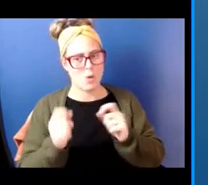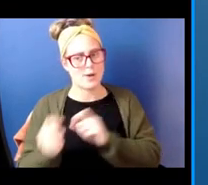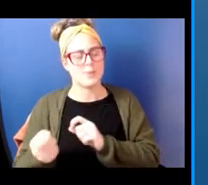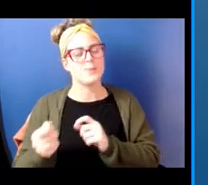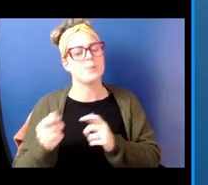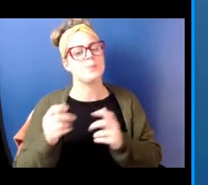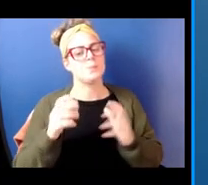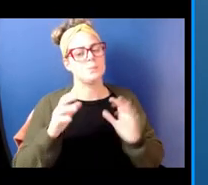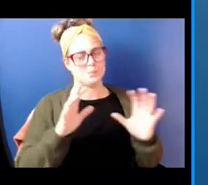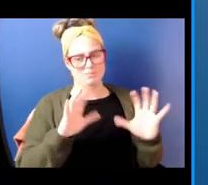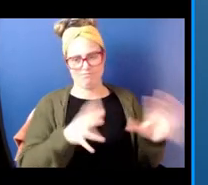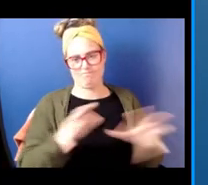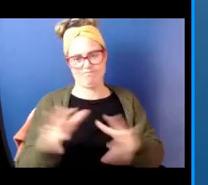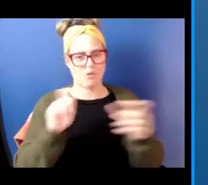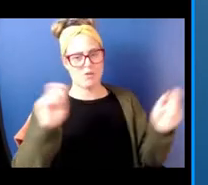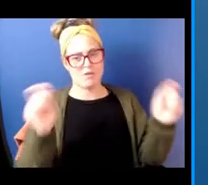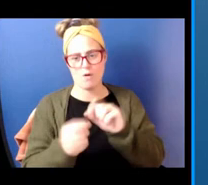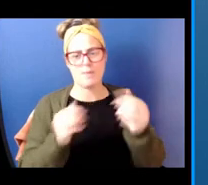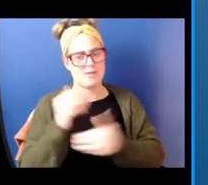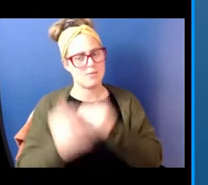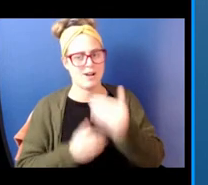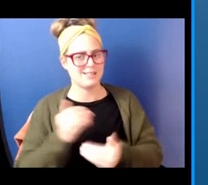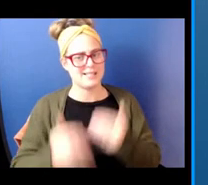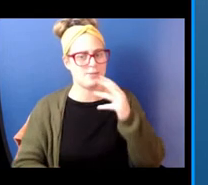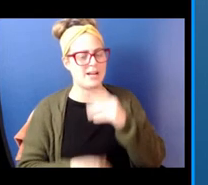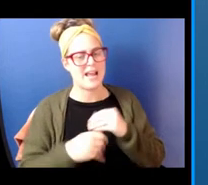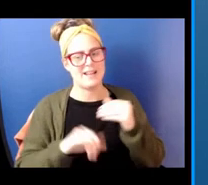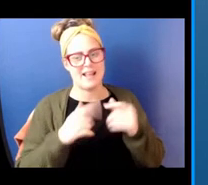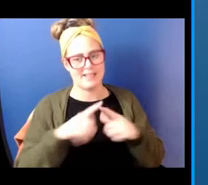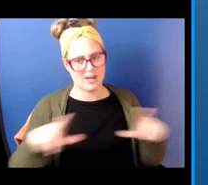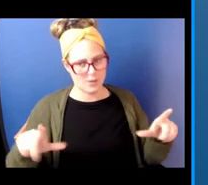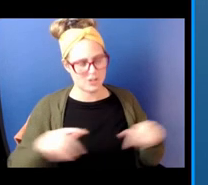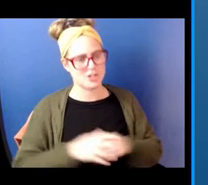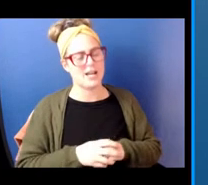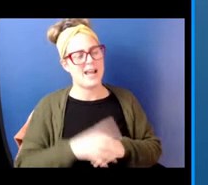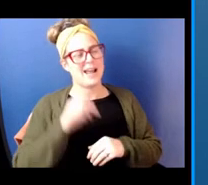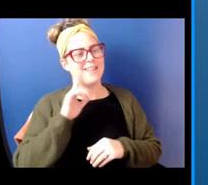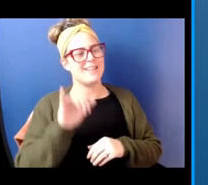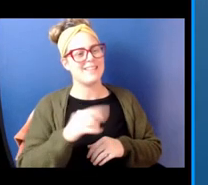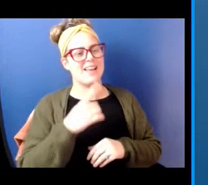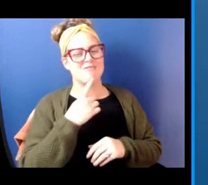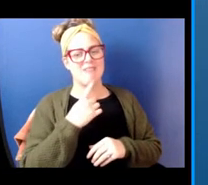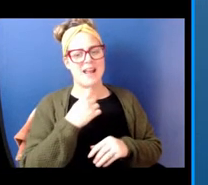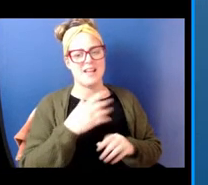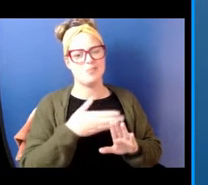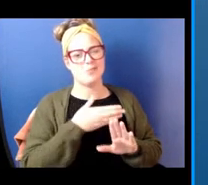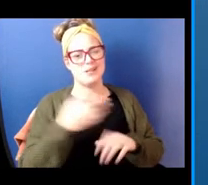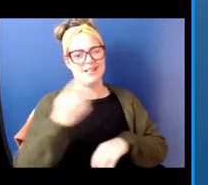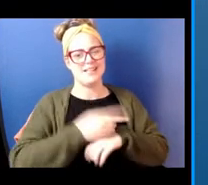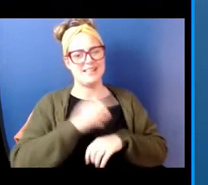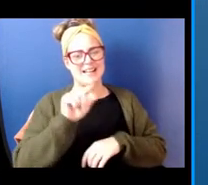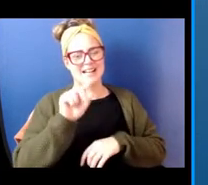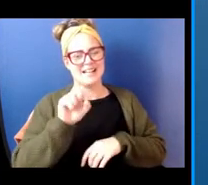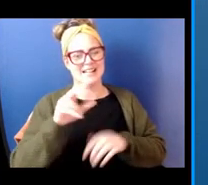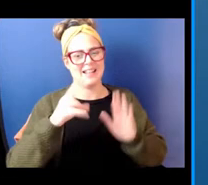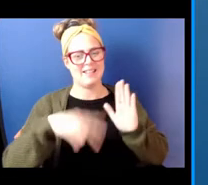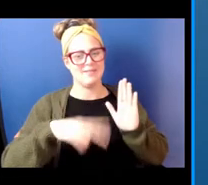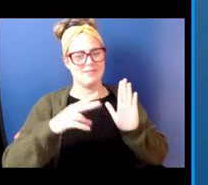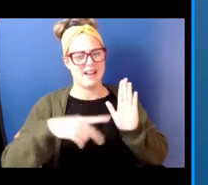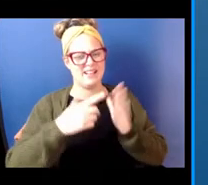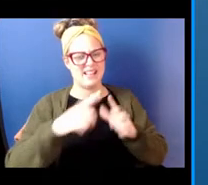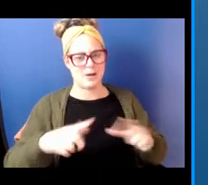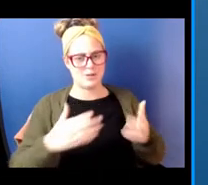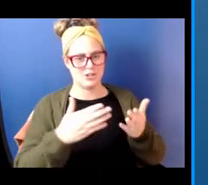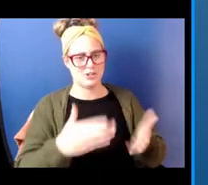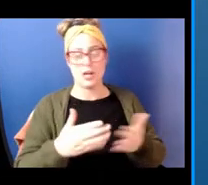caucus process and we put that language in Frank I think the reg predated the language that I read That's all Arty you're indicating that's your